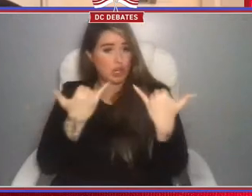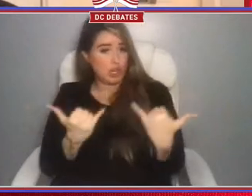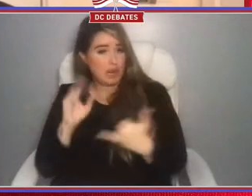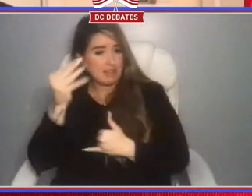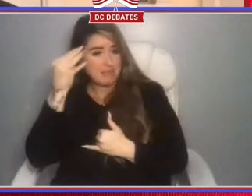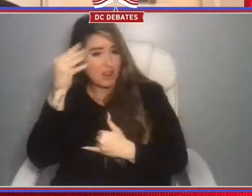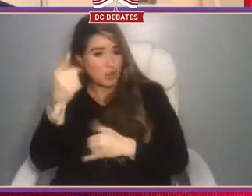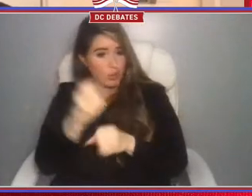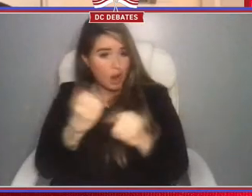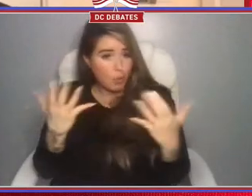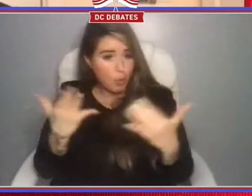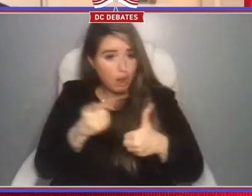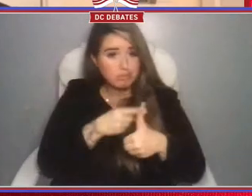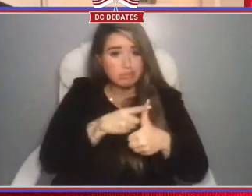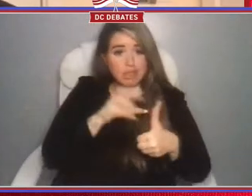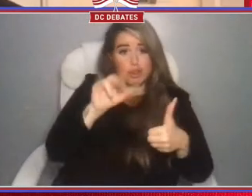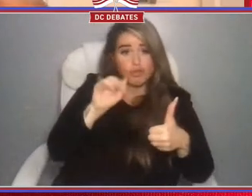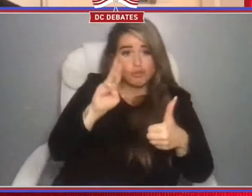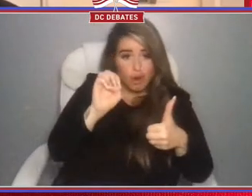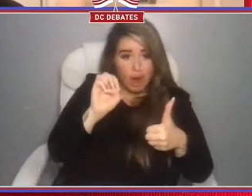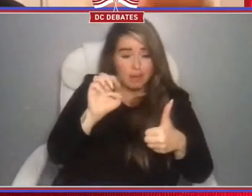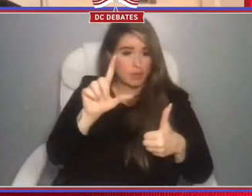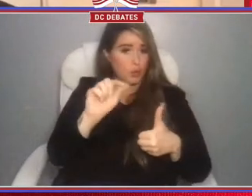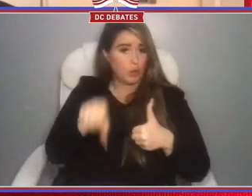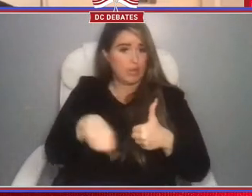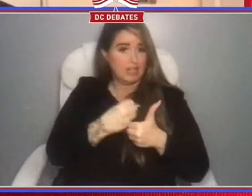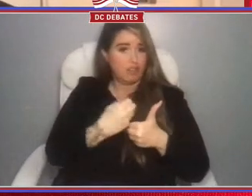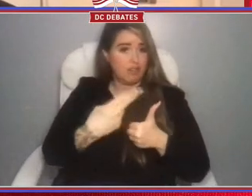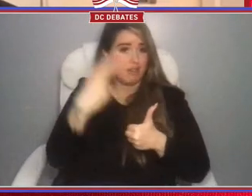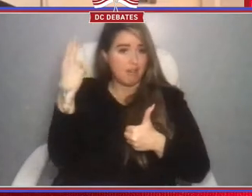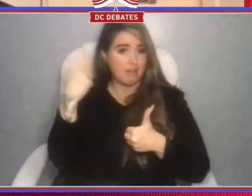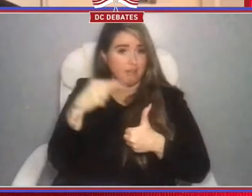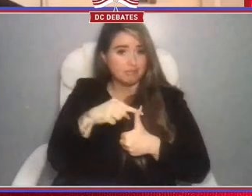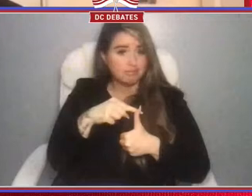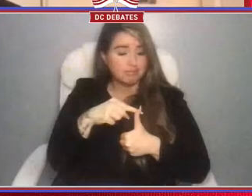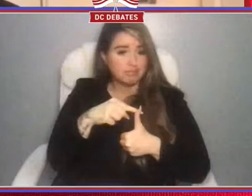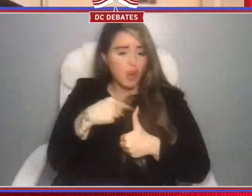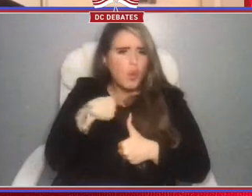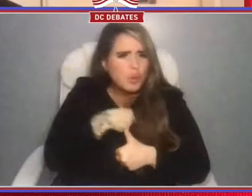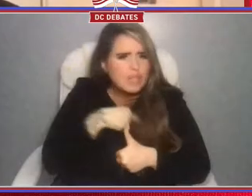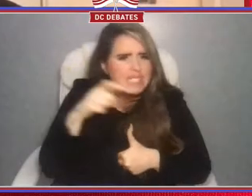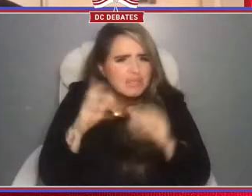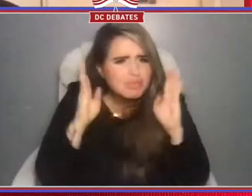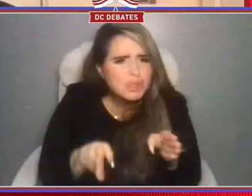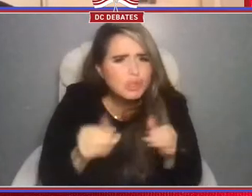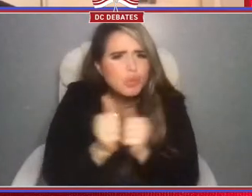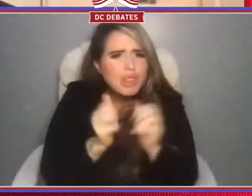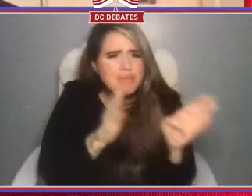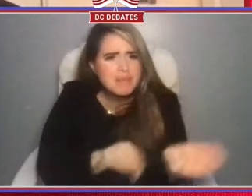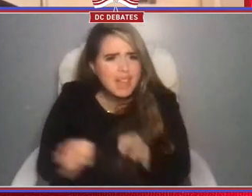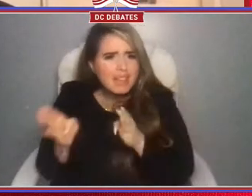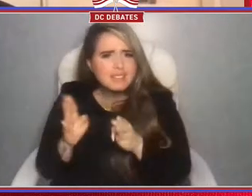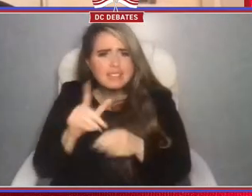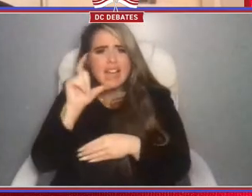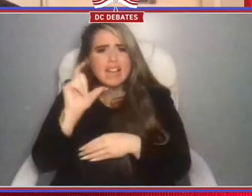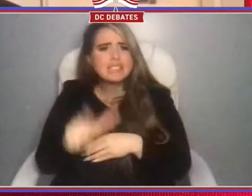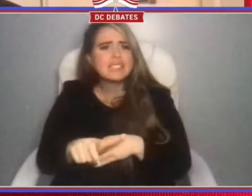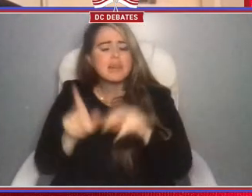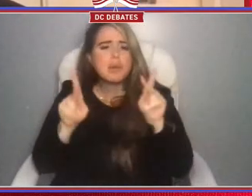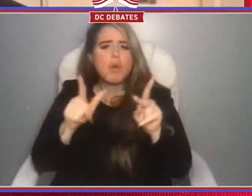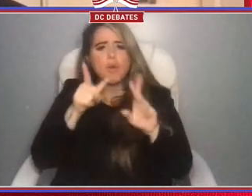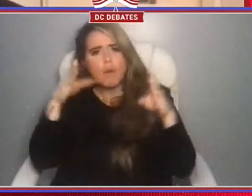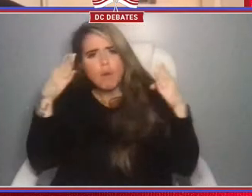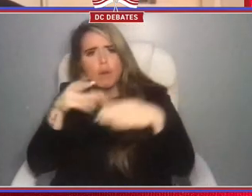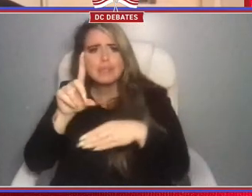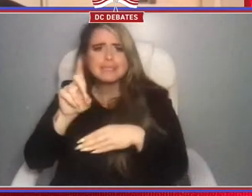at nearly a 20-year high. We need someone with a plan. We need someone that's not a defund the police Democrat.